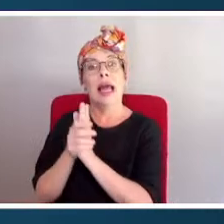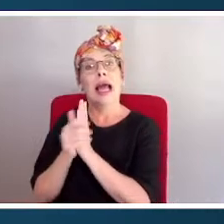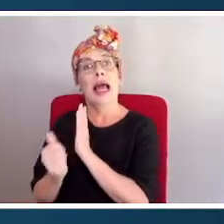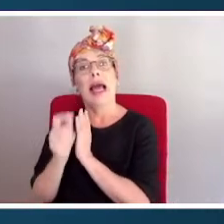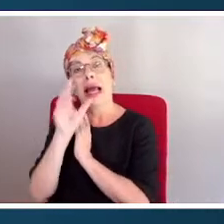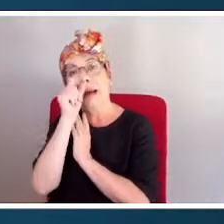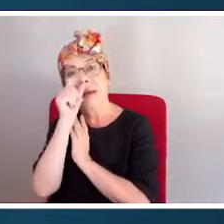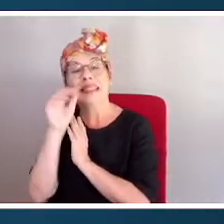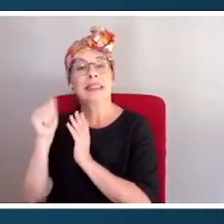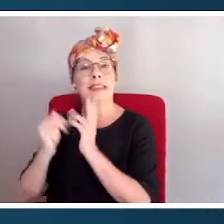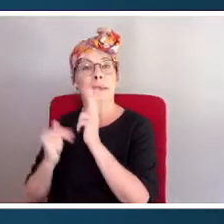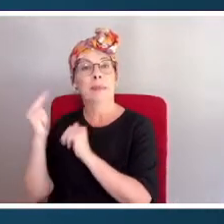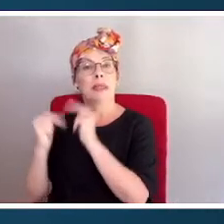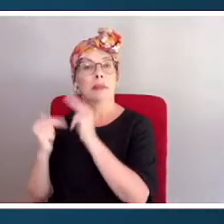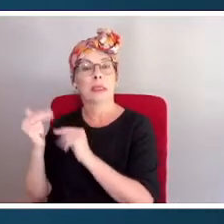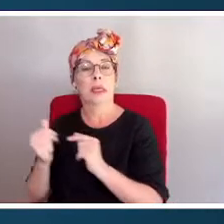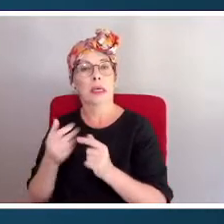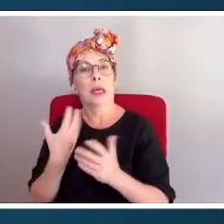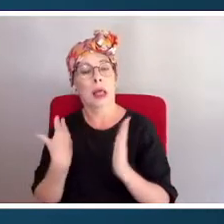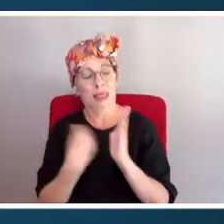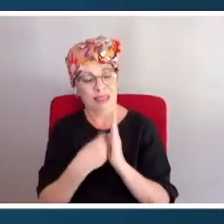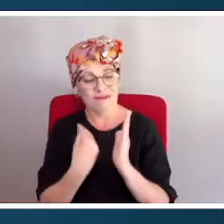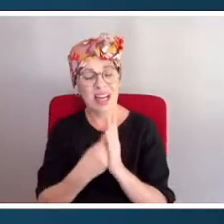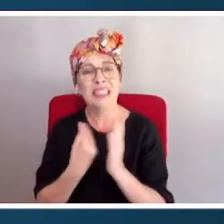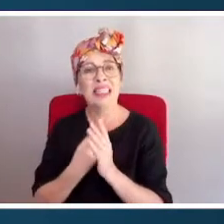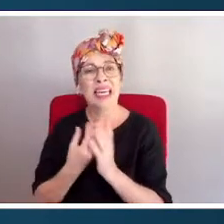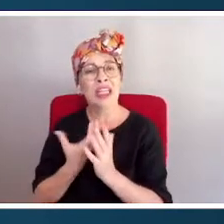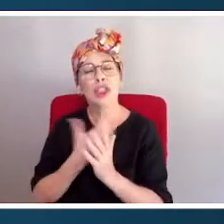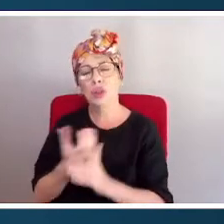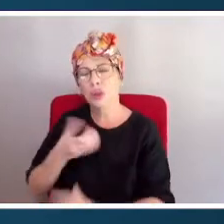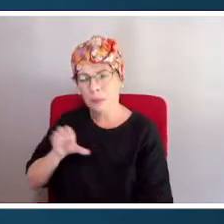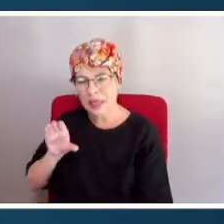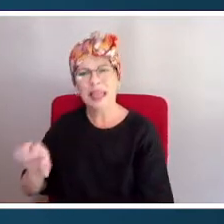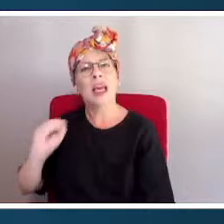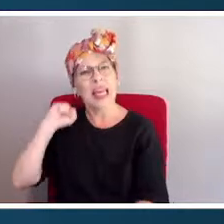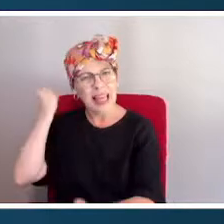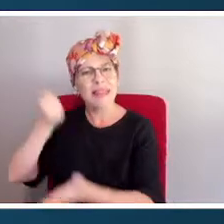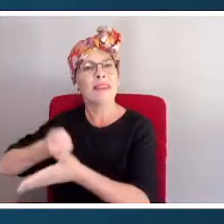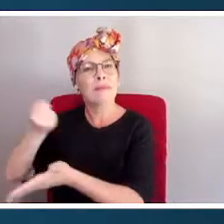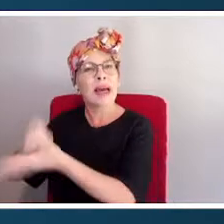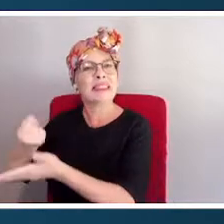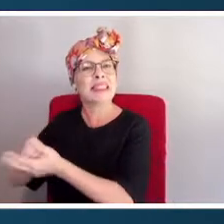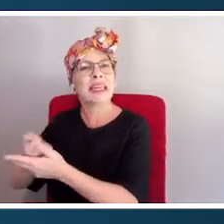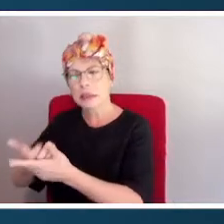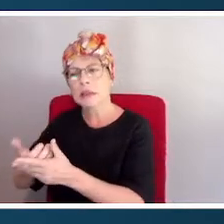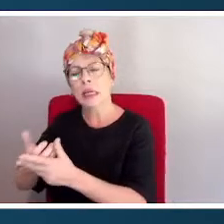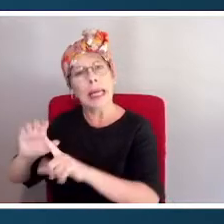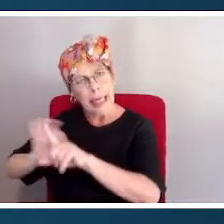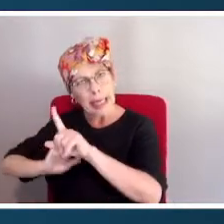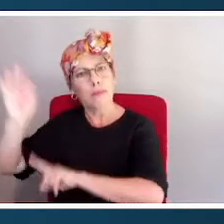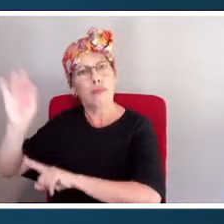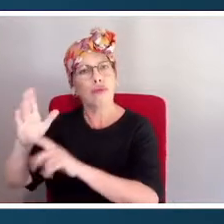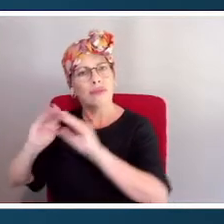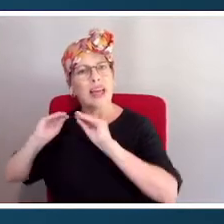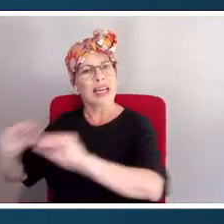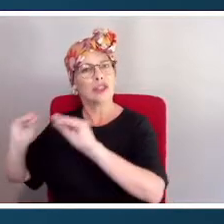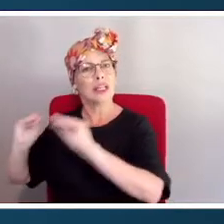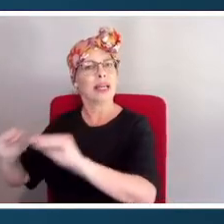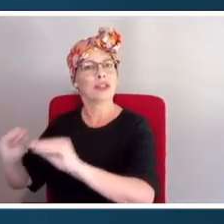to improving education in the Pacific, so we can start speaking the same language, for